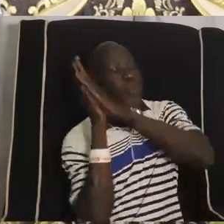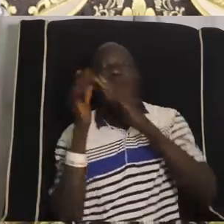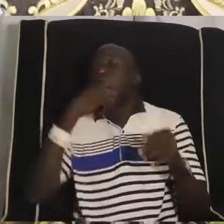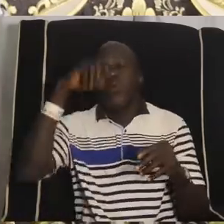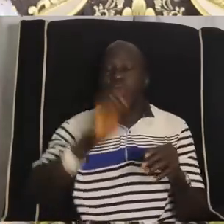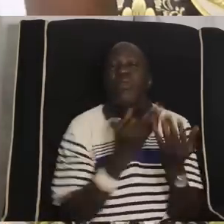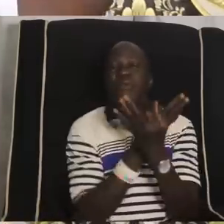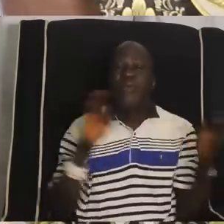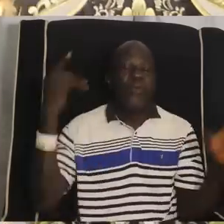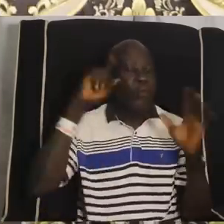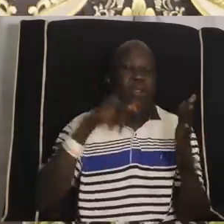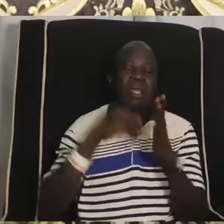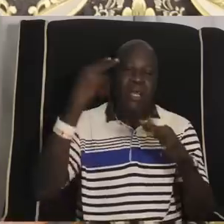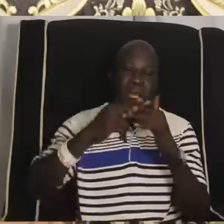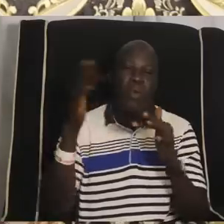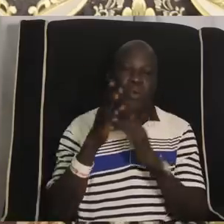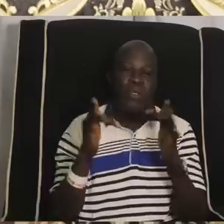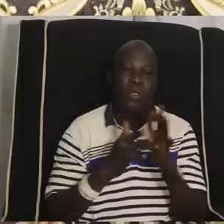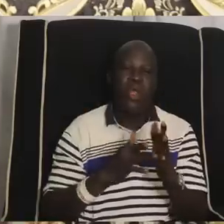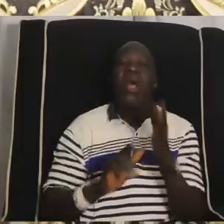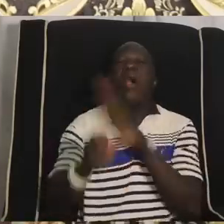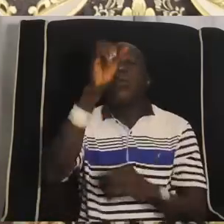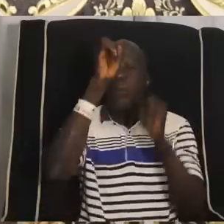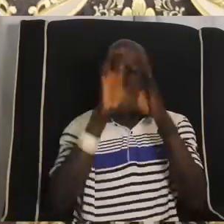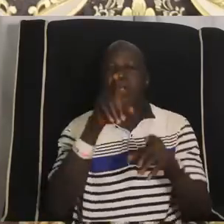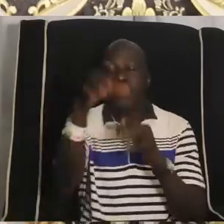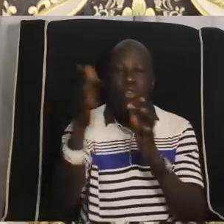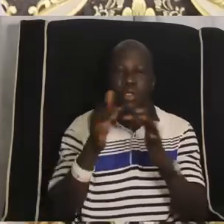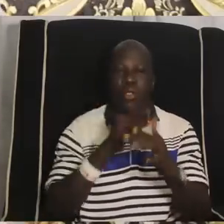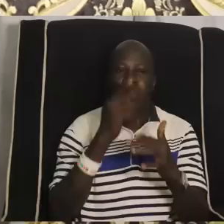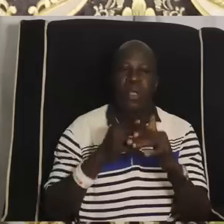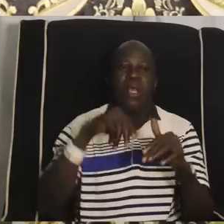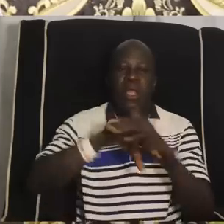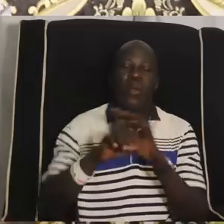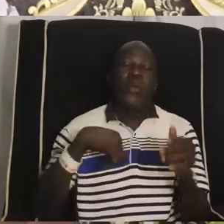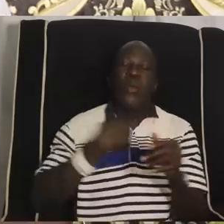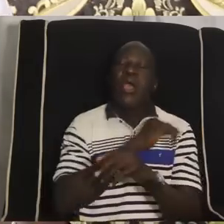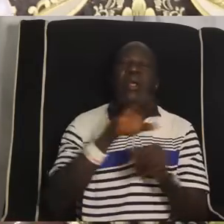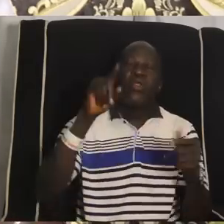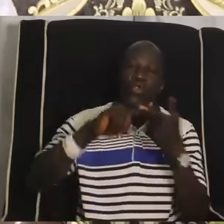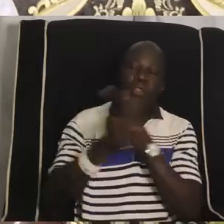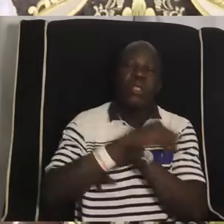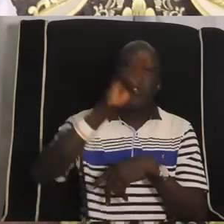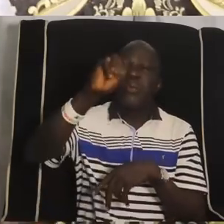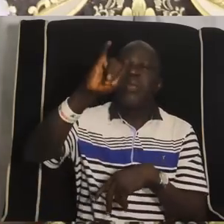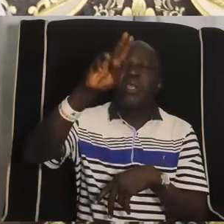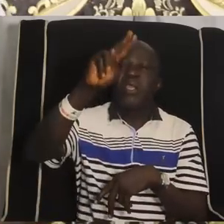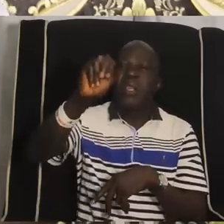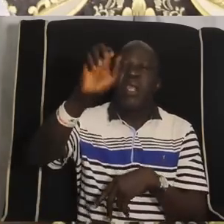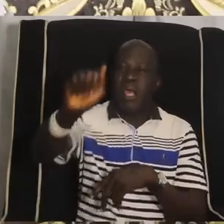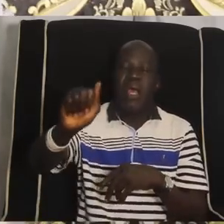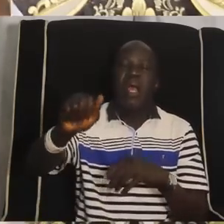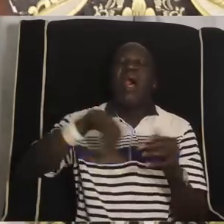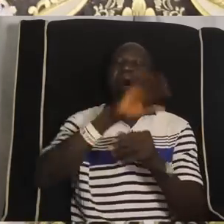must free from him. In the name of the Lord. Amen. Minna Salei. Minna tonight. I go marry.